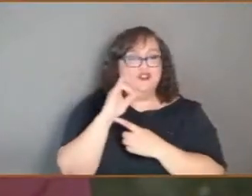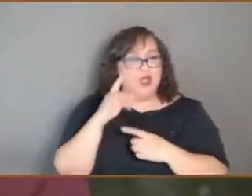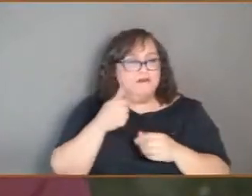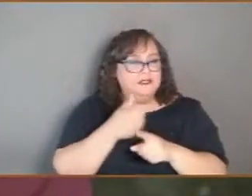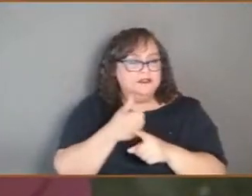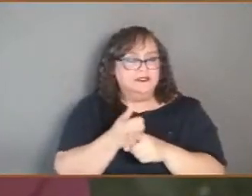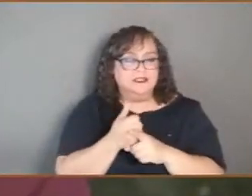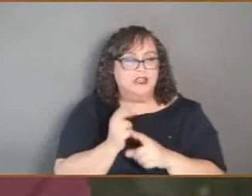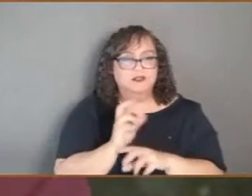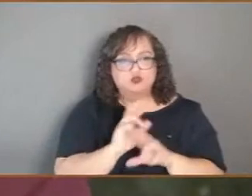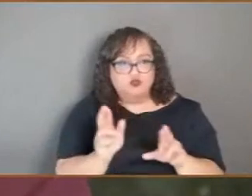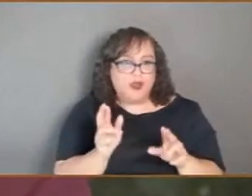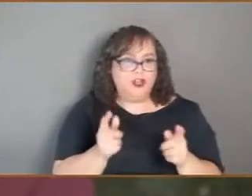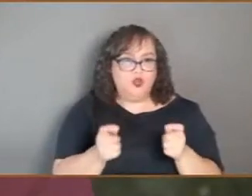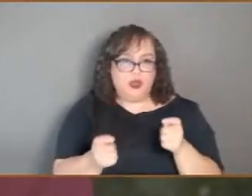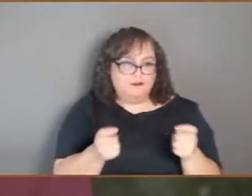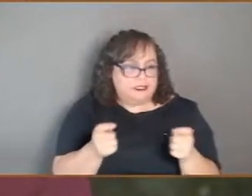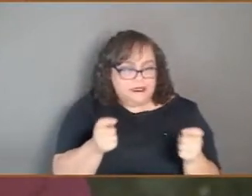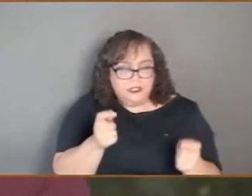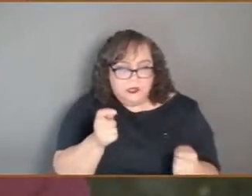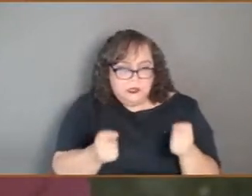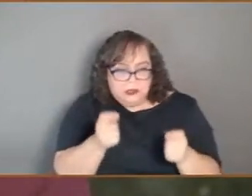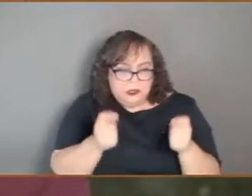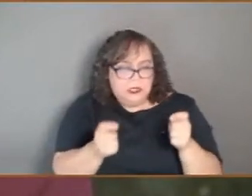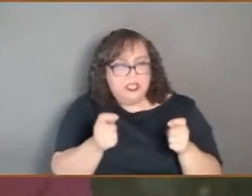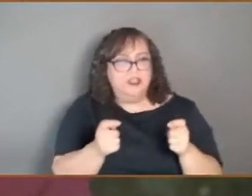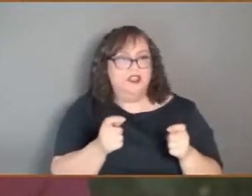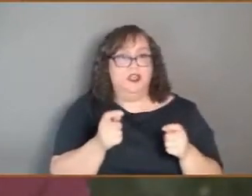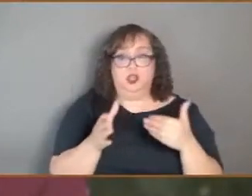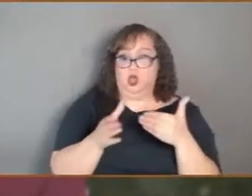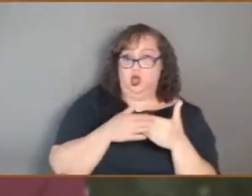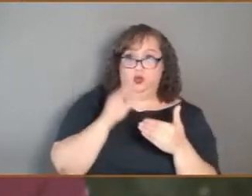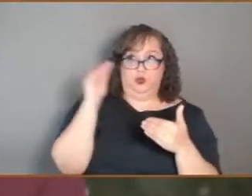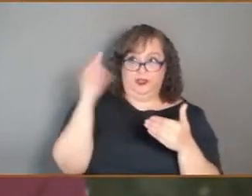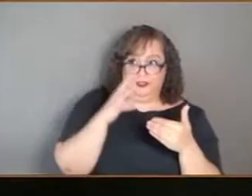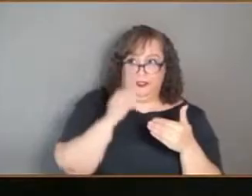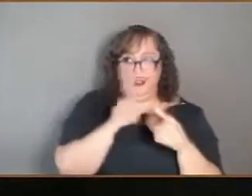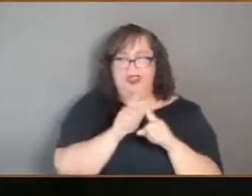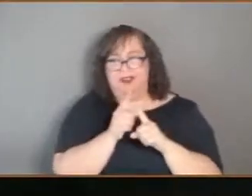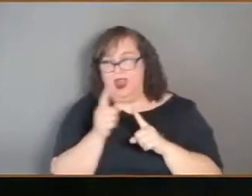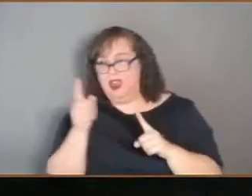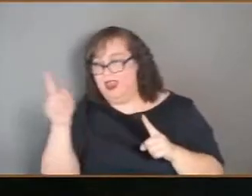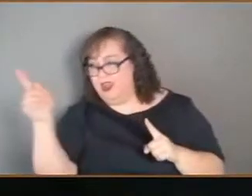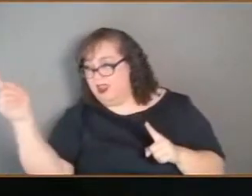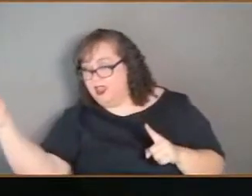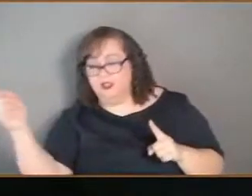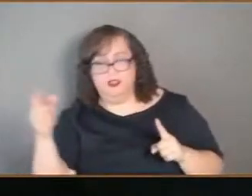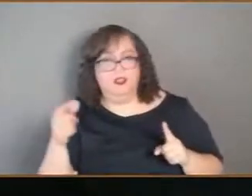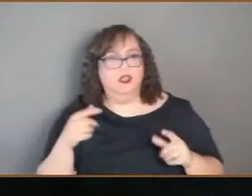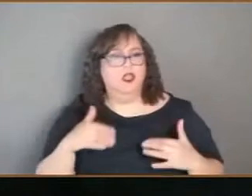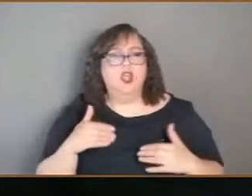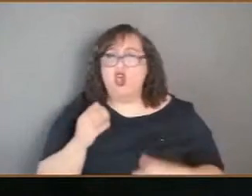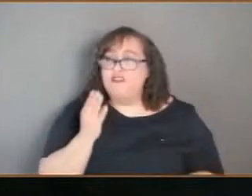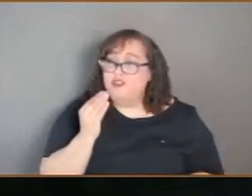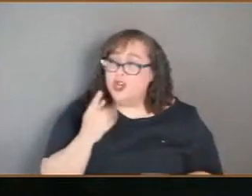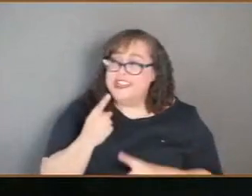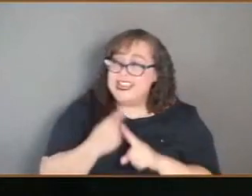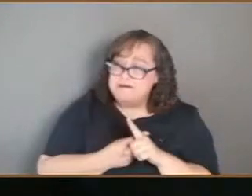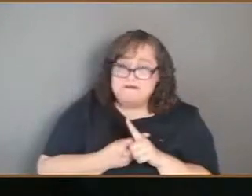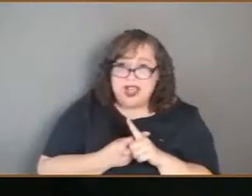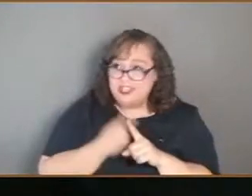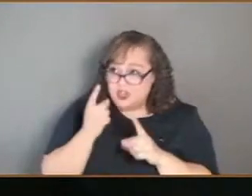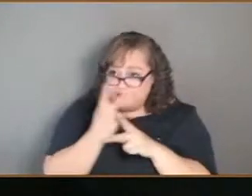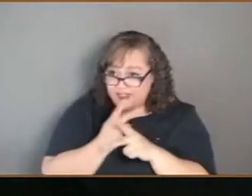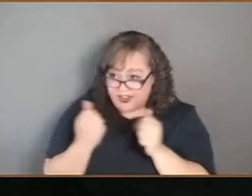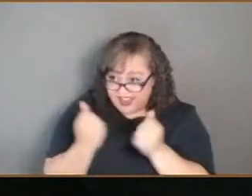as far away as we're going to the Trojan distance. I'm sorry, you figured all of that out in 14 months that you built this thing during a pandemic?